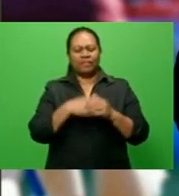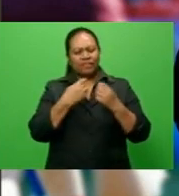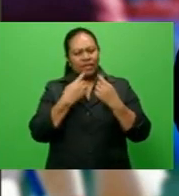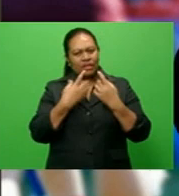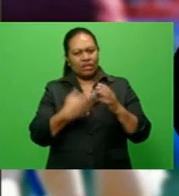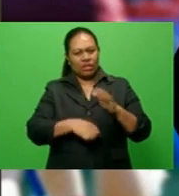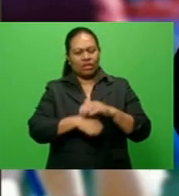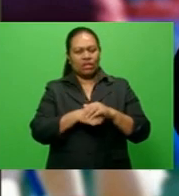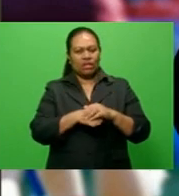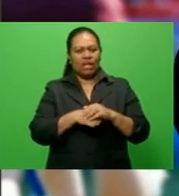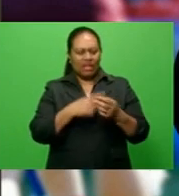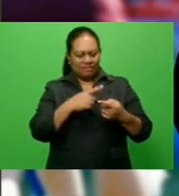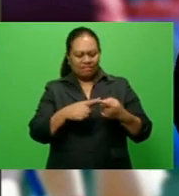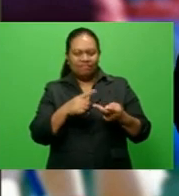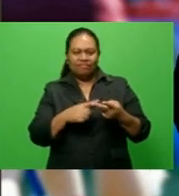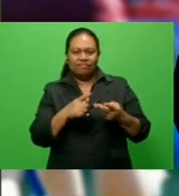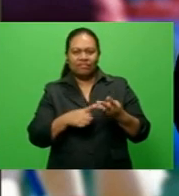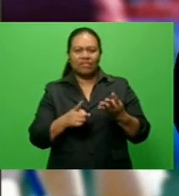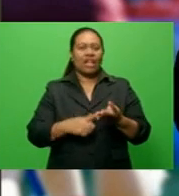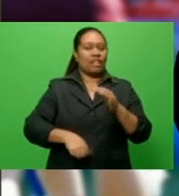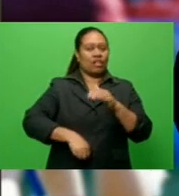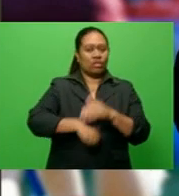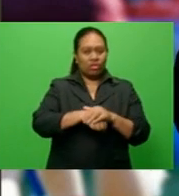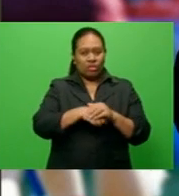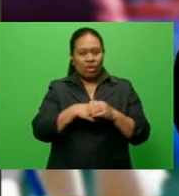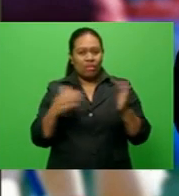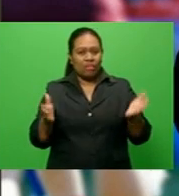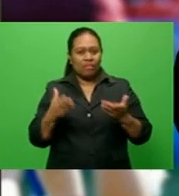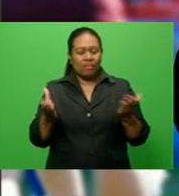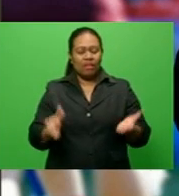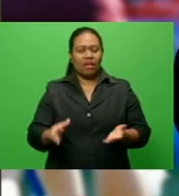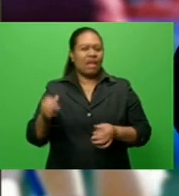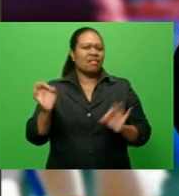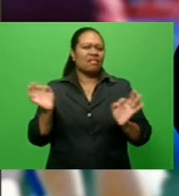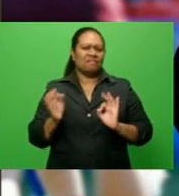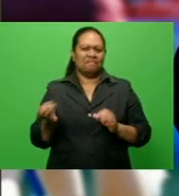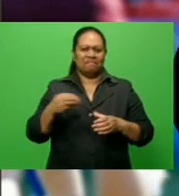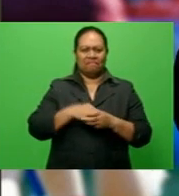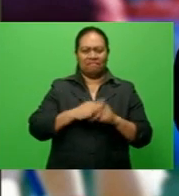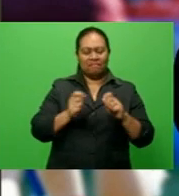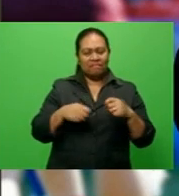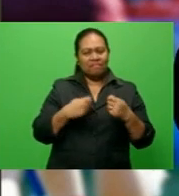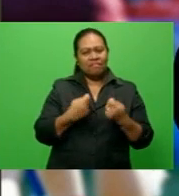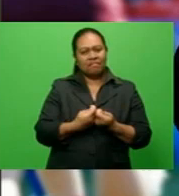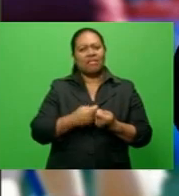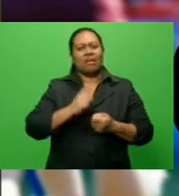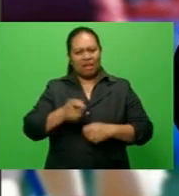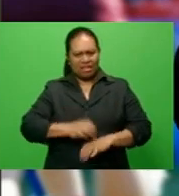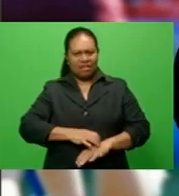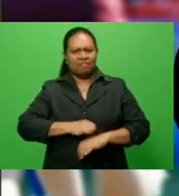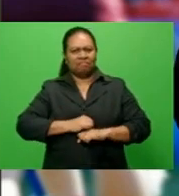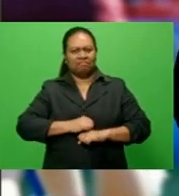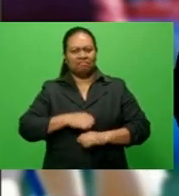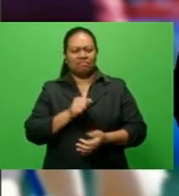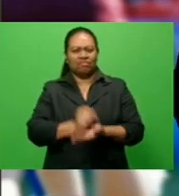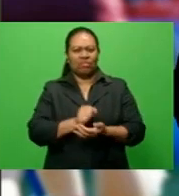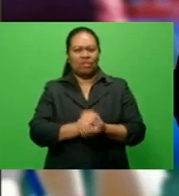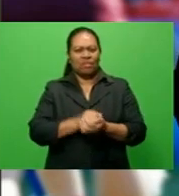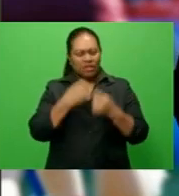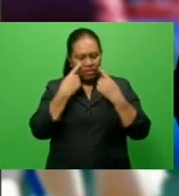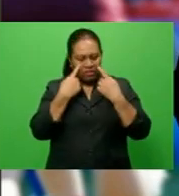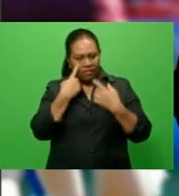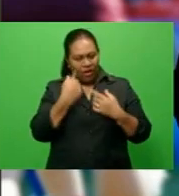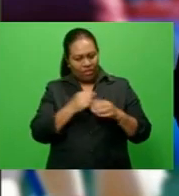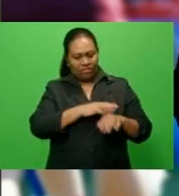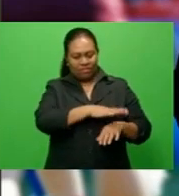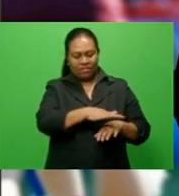Dylan Walker, Adan Funua-Blake, Martin Taupau and George Taufua. Fought bravely but now find themselves 4 points out of the